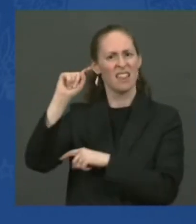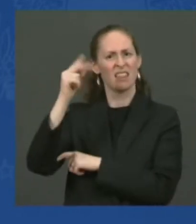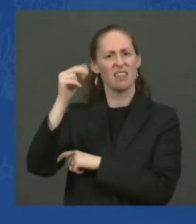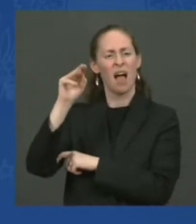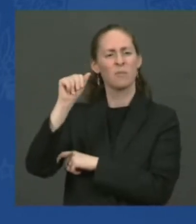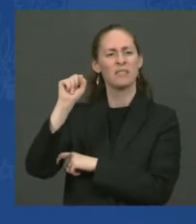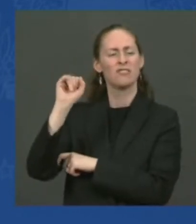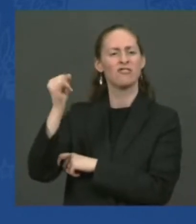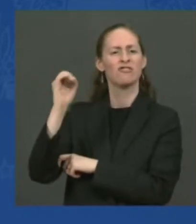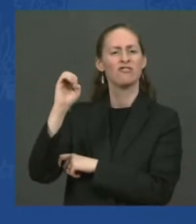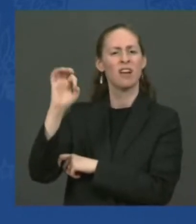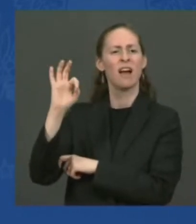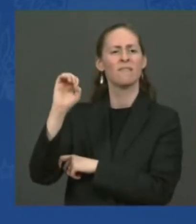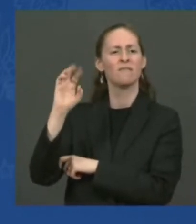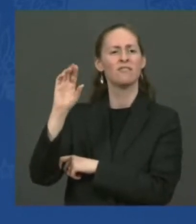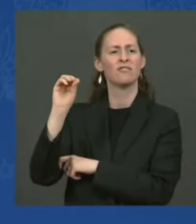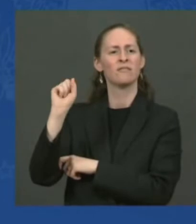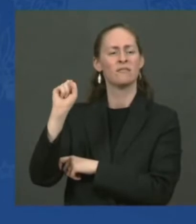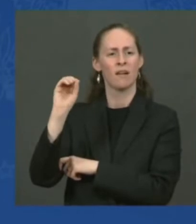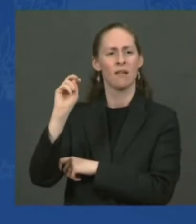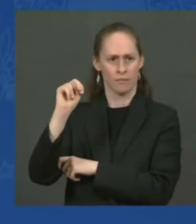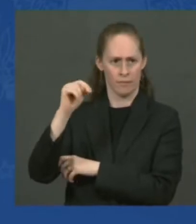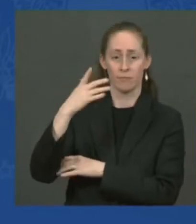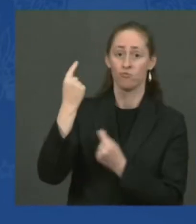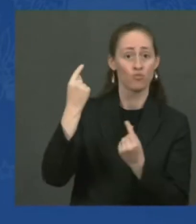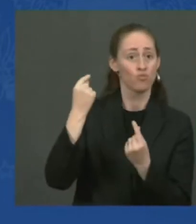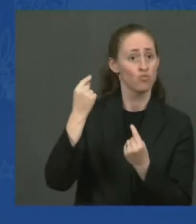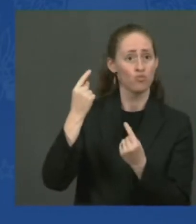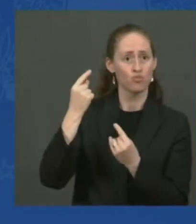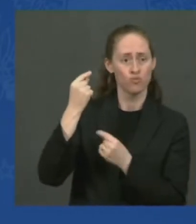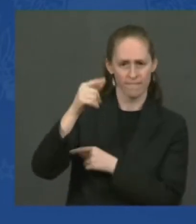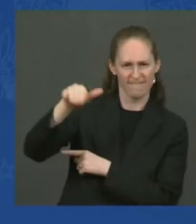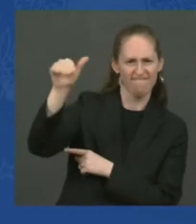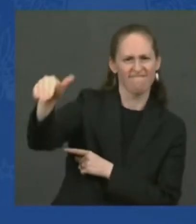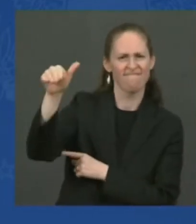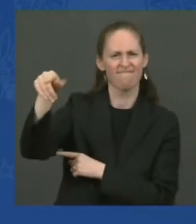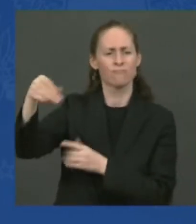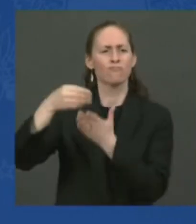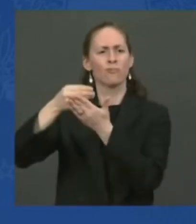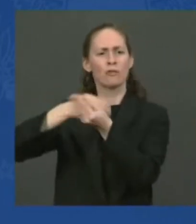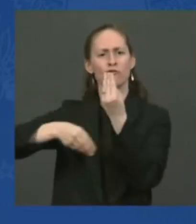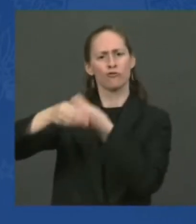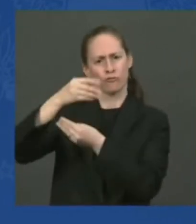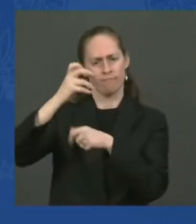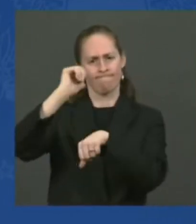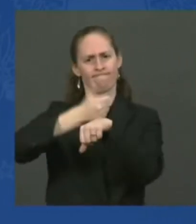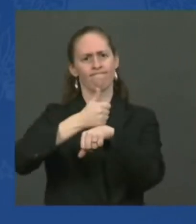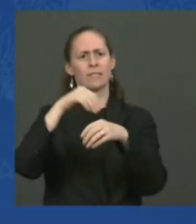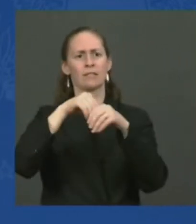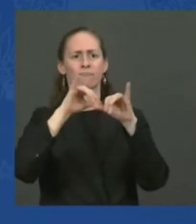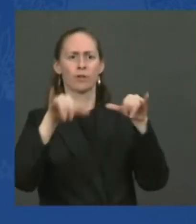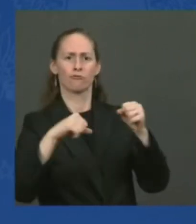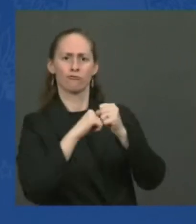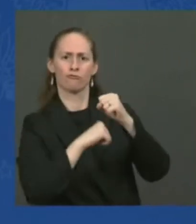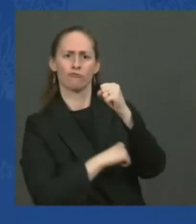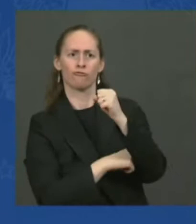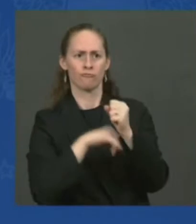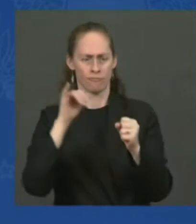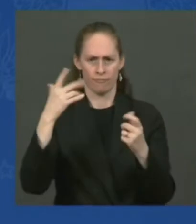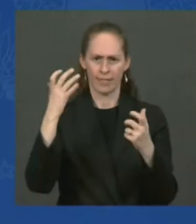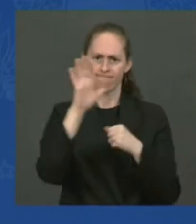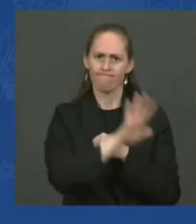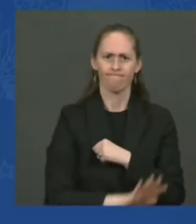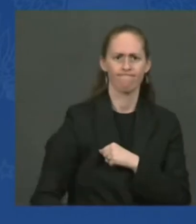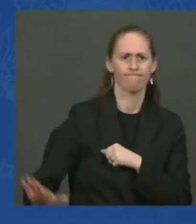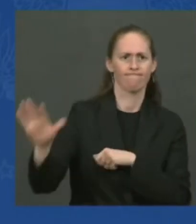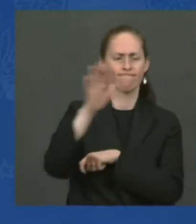the Gallatin Project to build the infrastructure to reach into our ever-growing nation, resulting in the Erie Canal,